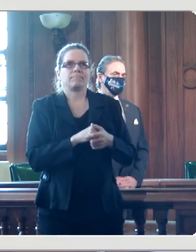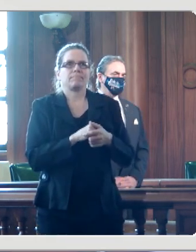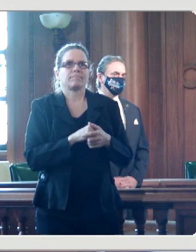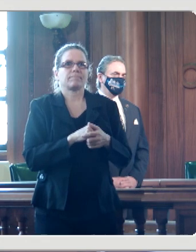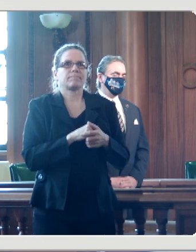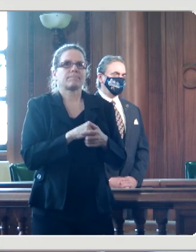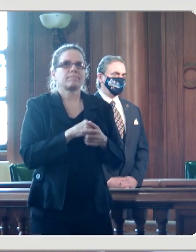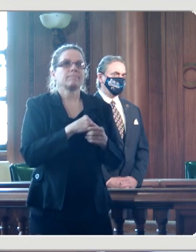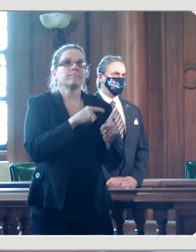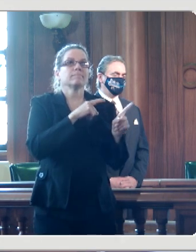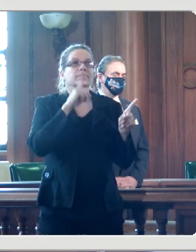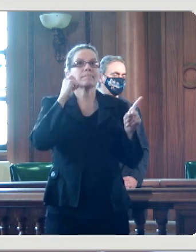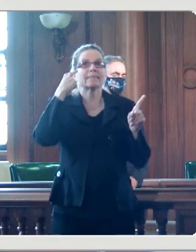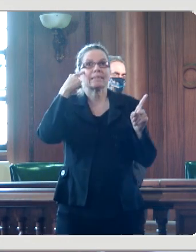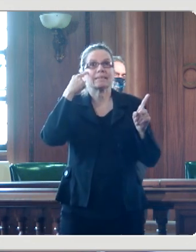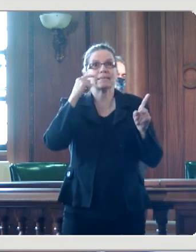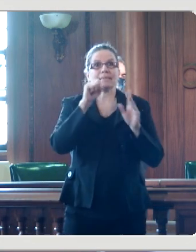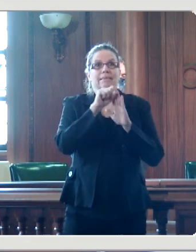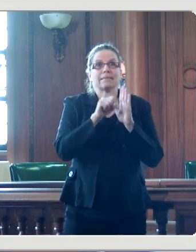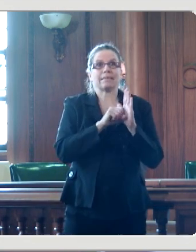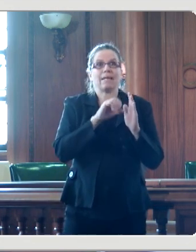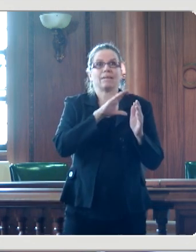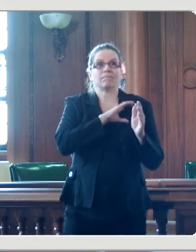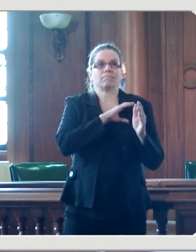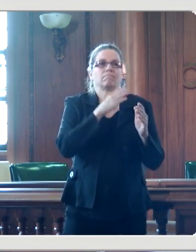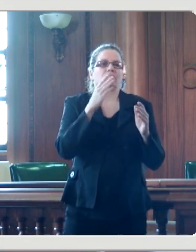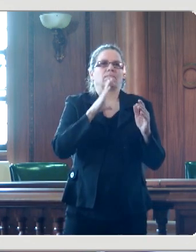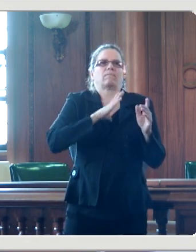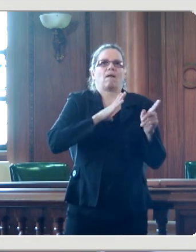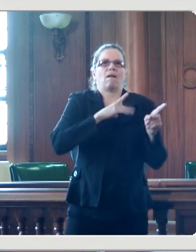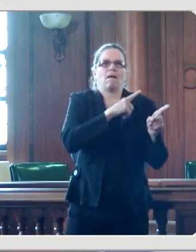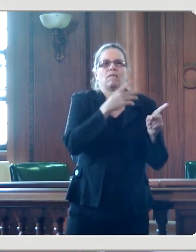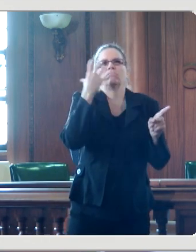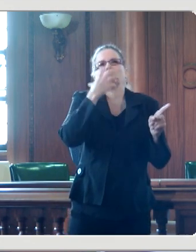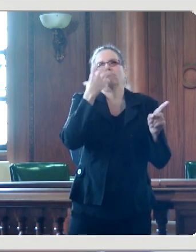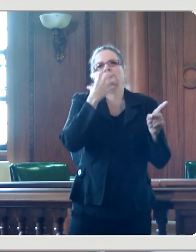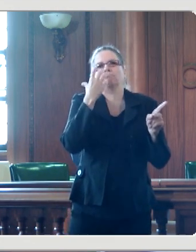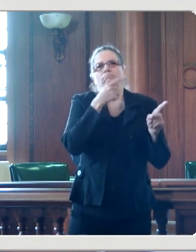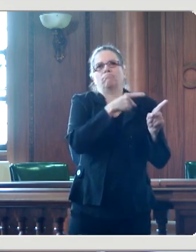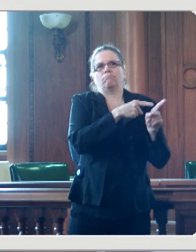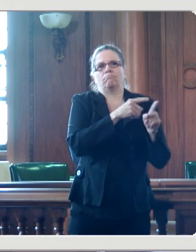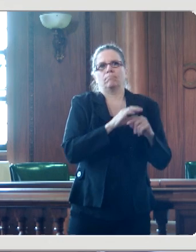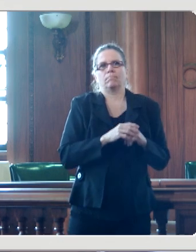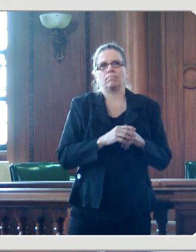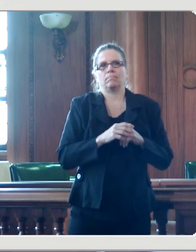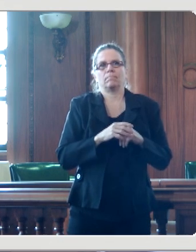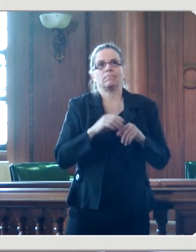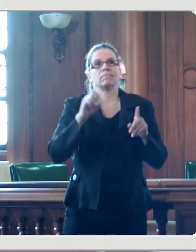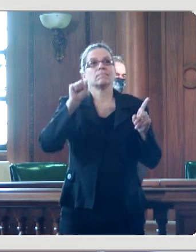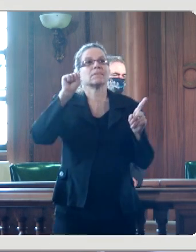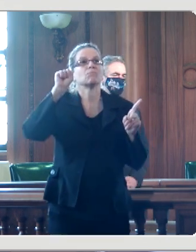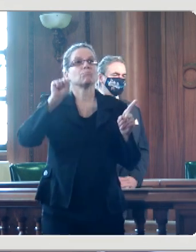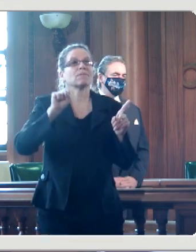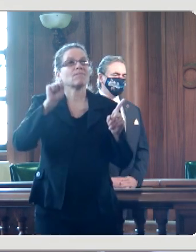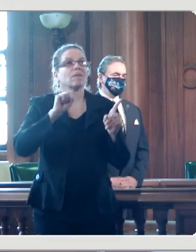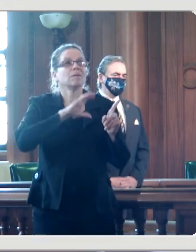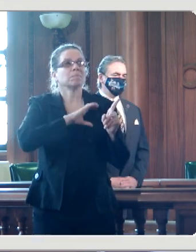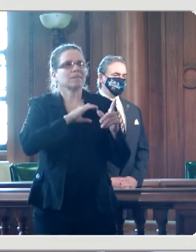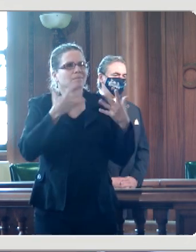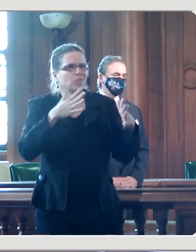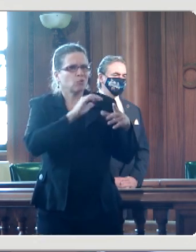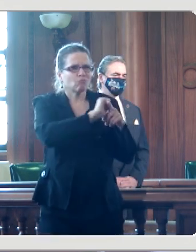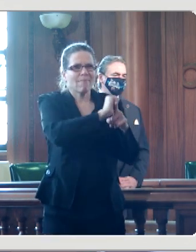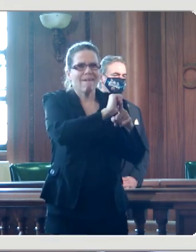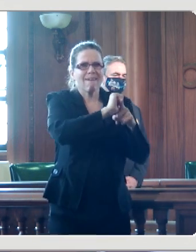fine. And I am grateful and thankful that the Springfield police officer did as he was trained to do, and that was render first aid to that